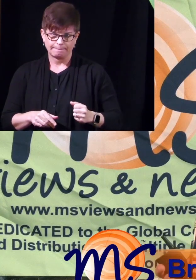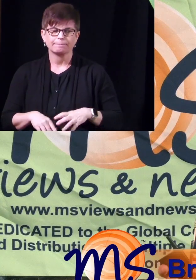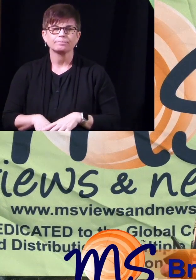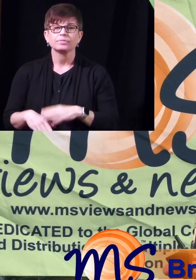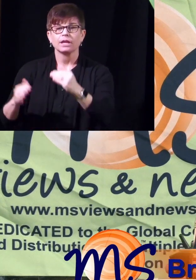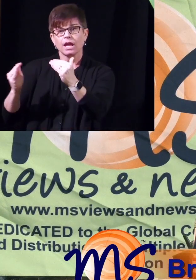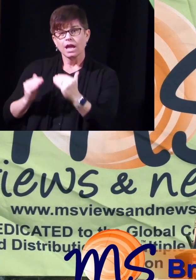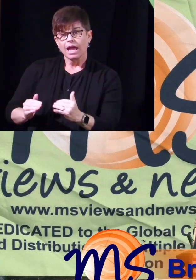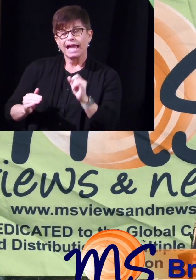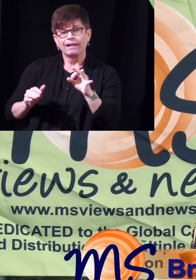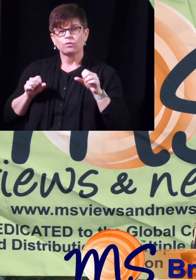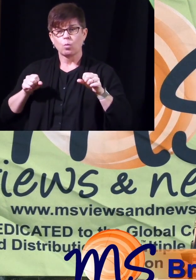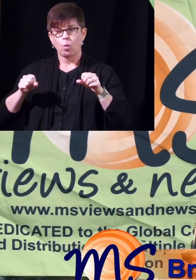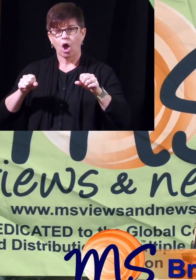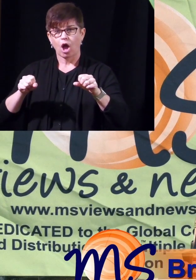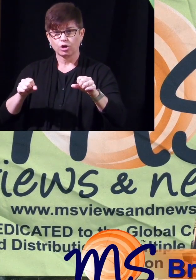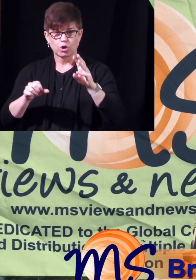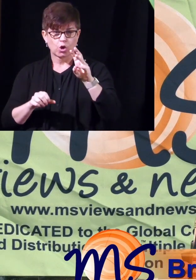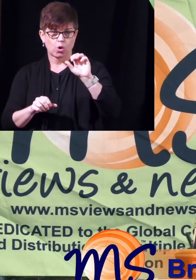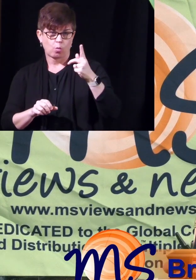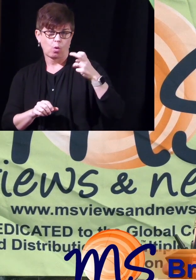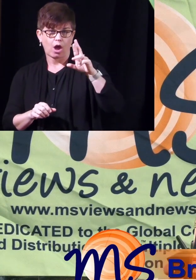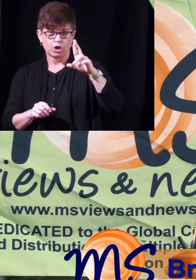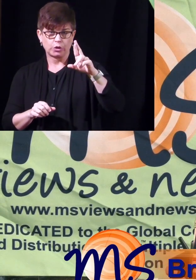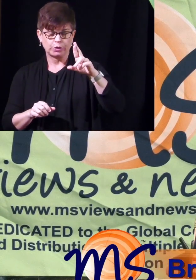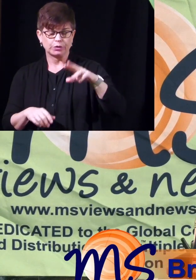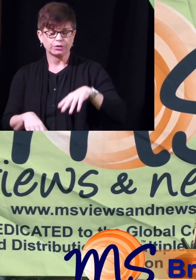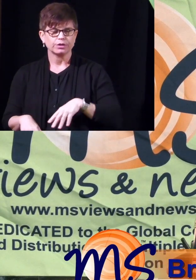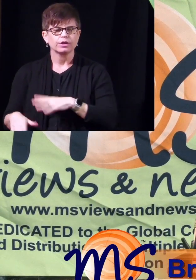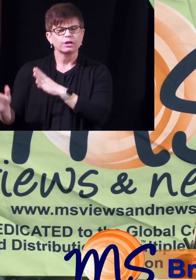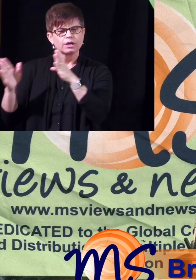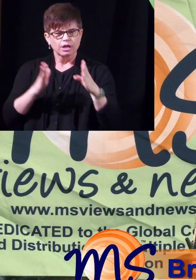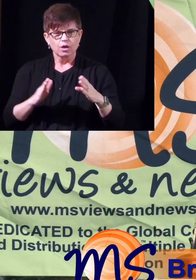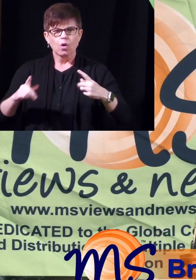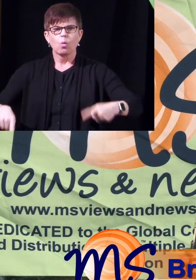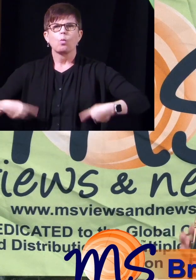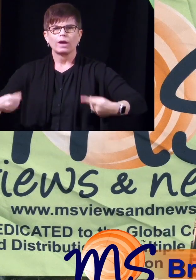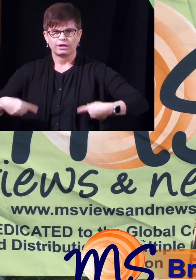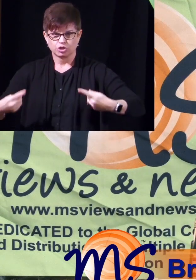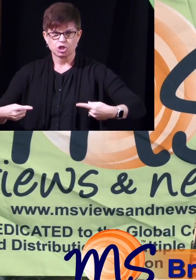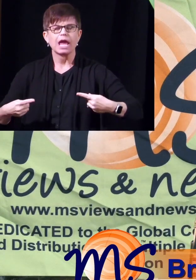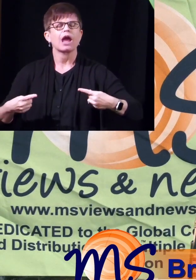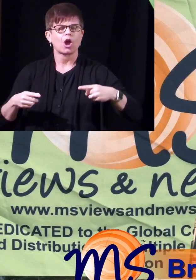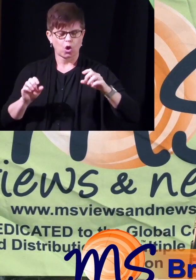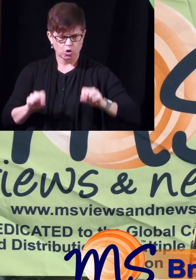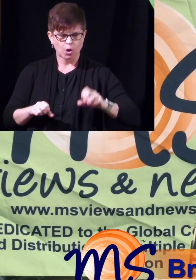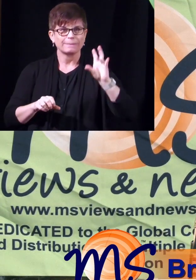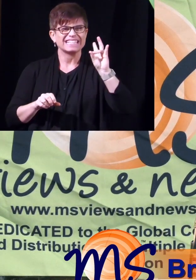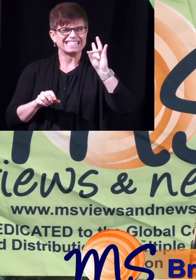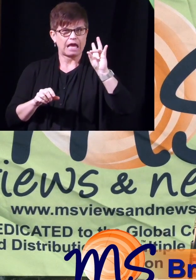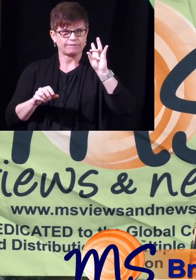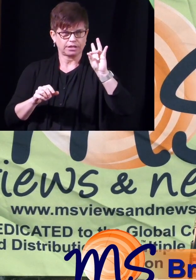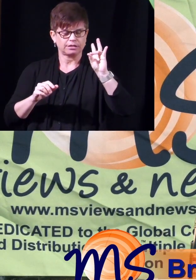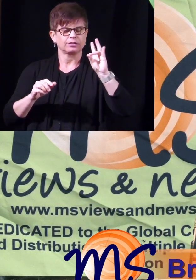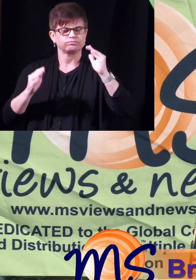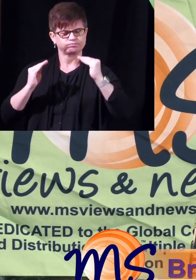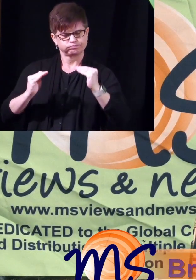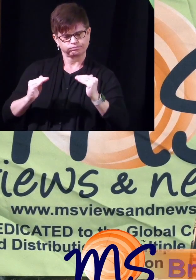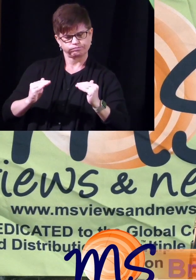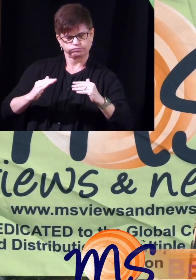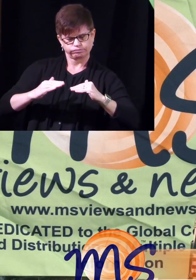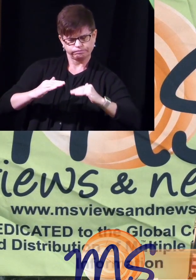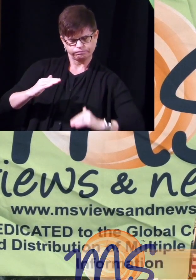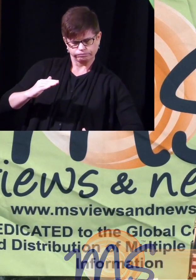If they're using a walker, they're a 6.5. If they're starting to use a wheelchair, they could be a 7. Everything lower down is different abilities of